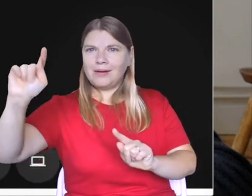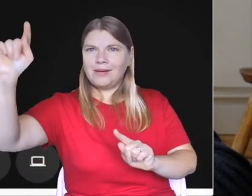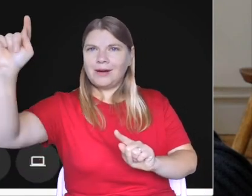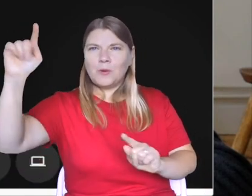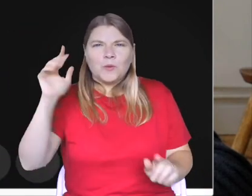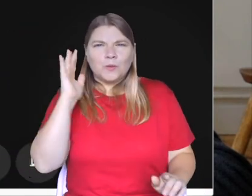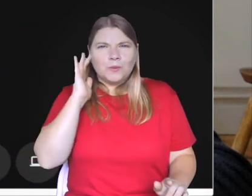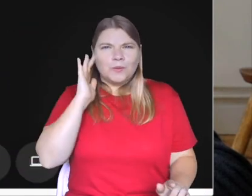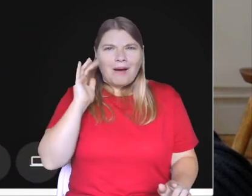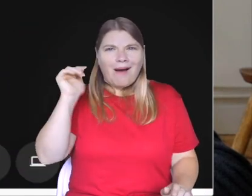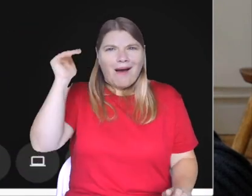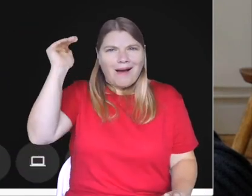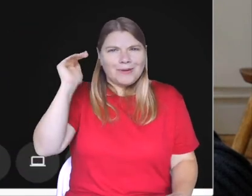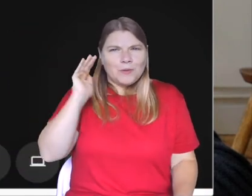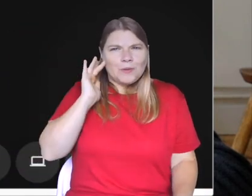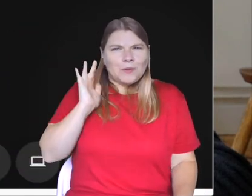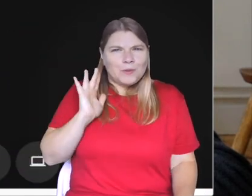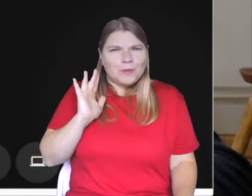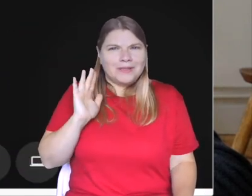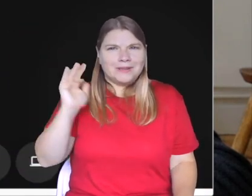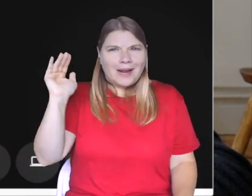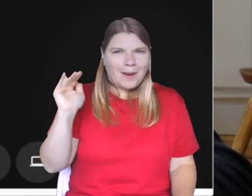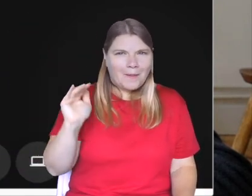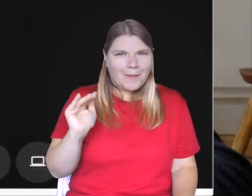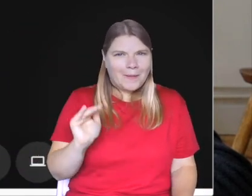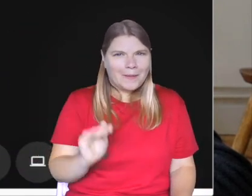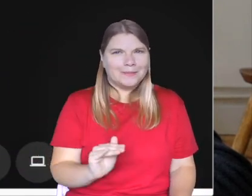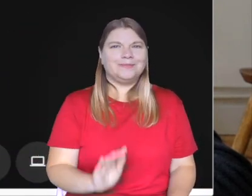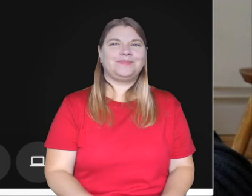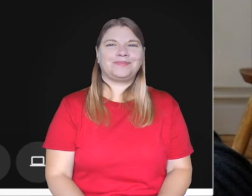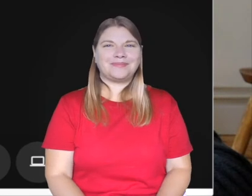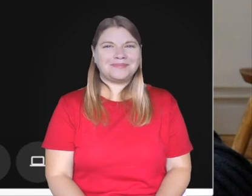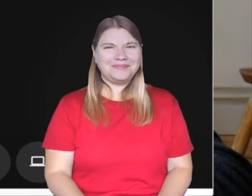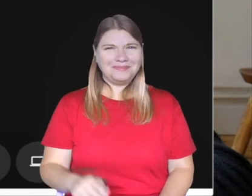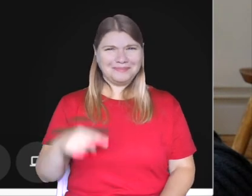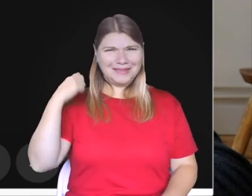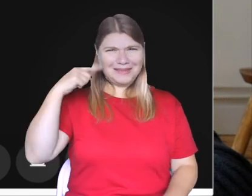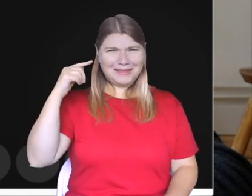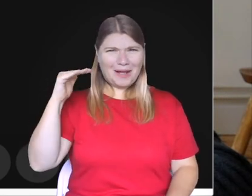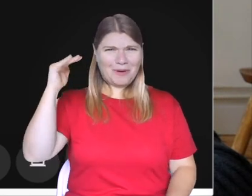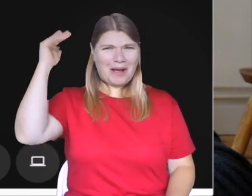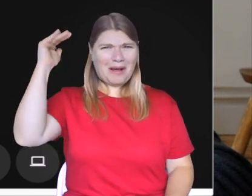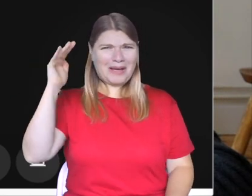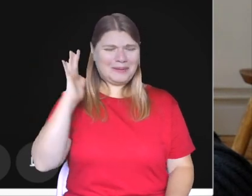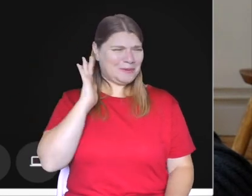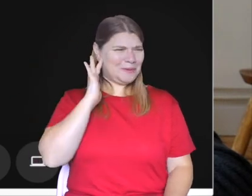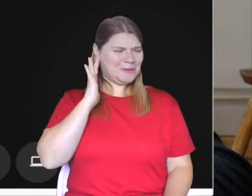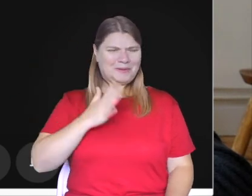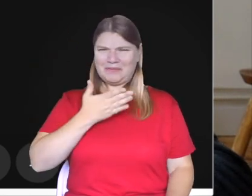Oh, it gets a bit loud, doesn't it? Oh, it's not so nice up the high notes.